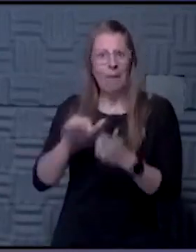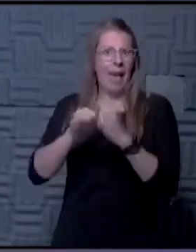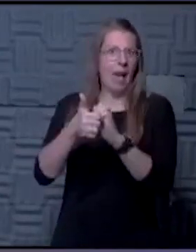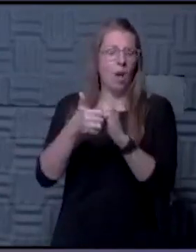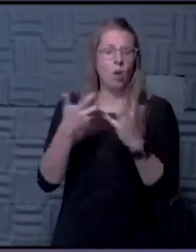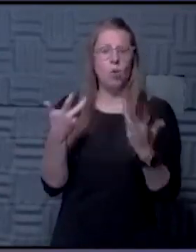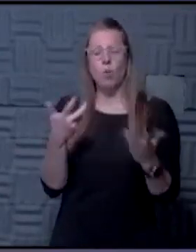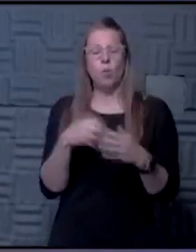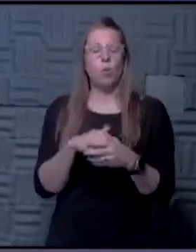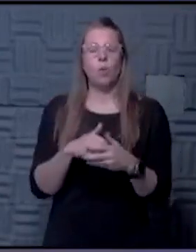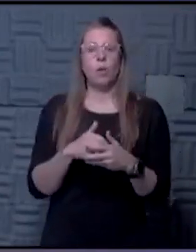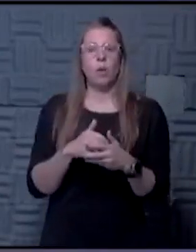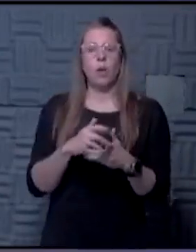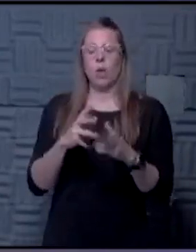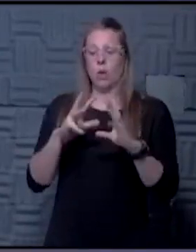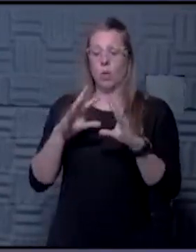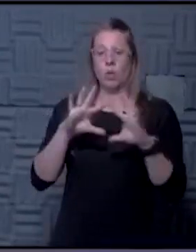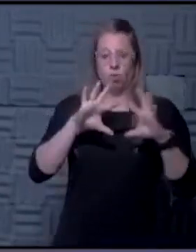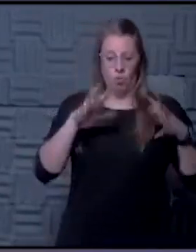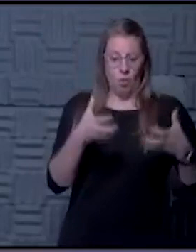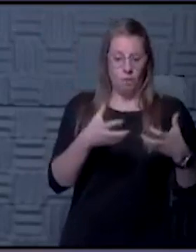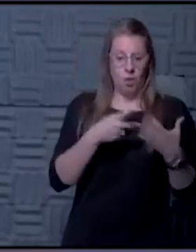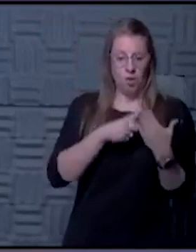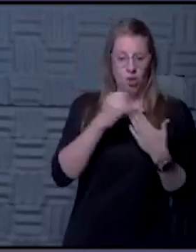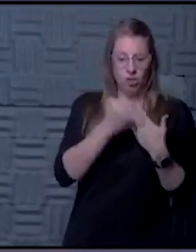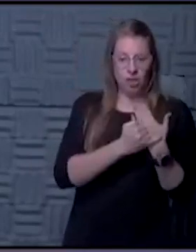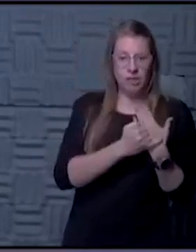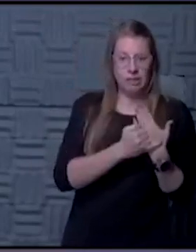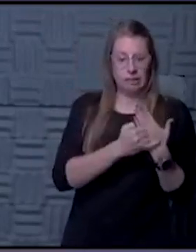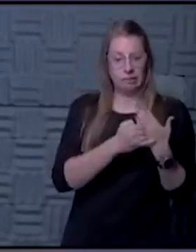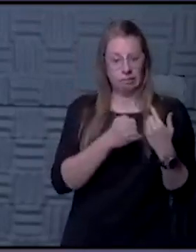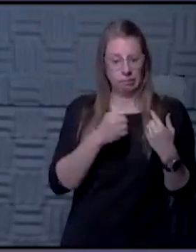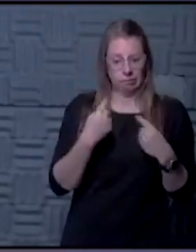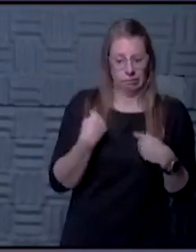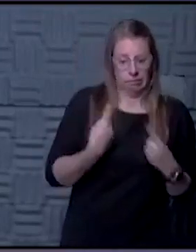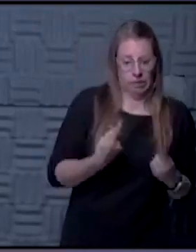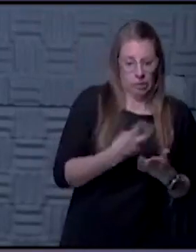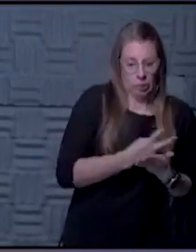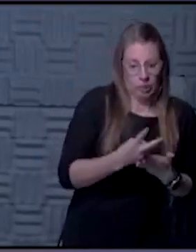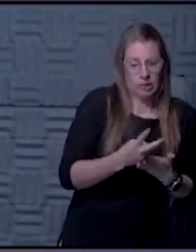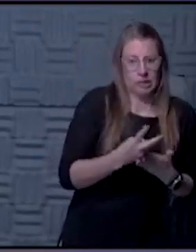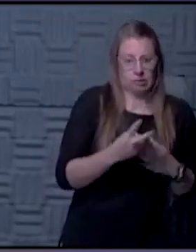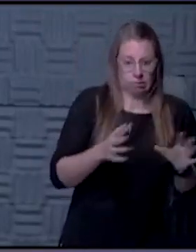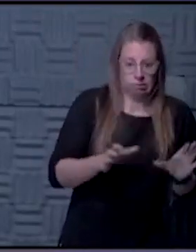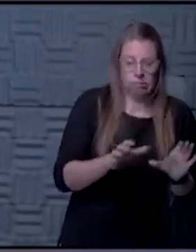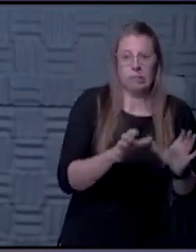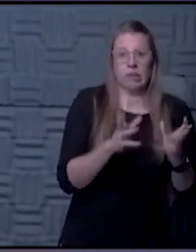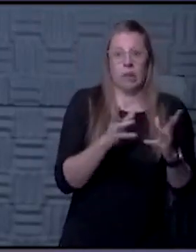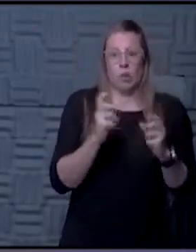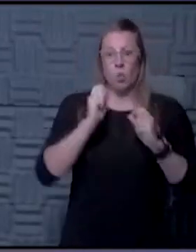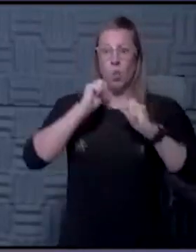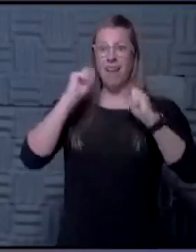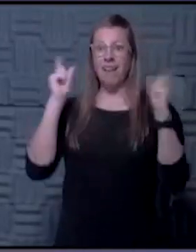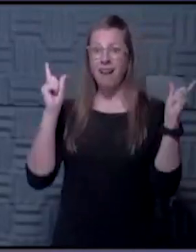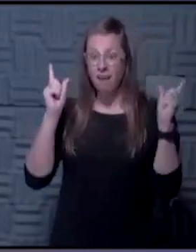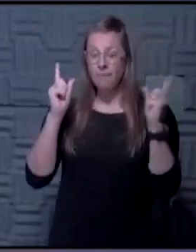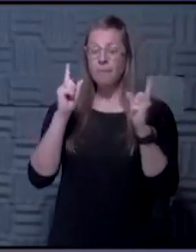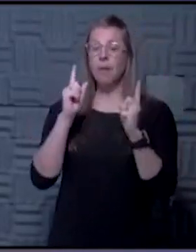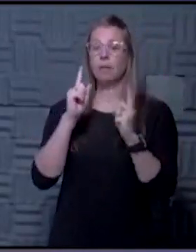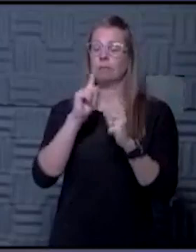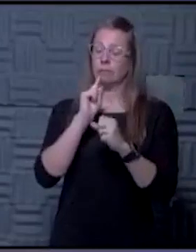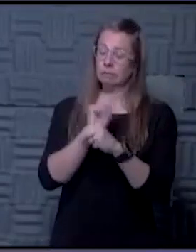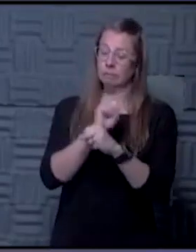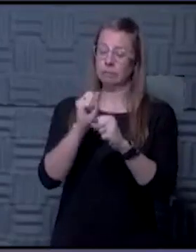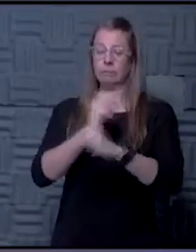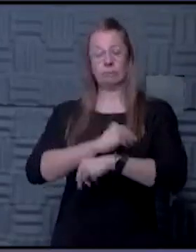do as many of the group projects as possible over those 2 weeks. Even just kind of waking up to get on the Zoom call was difficult at